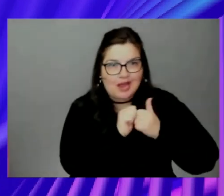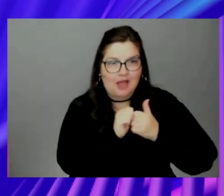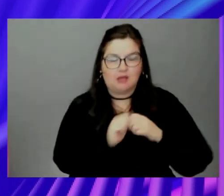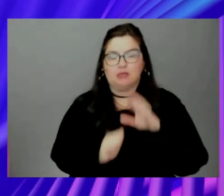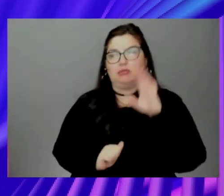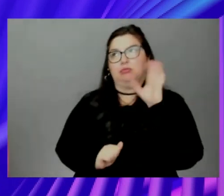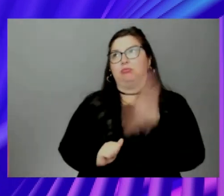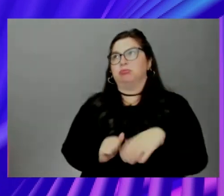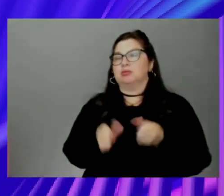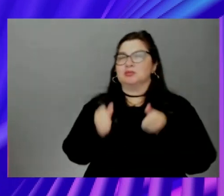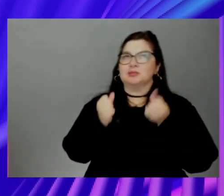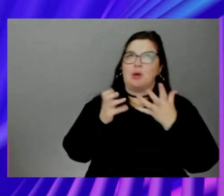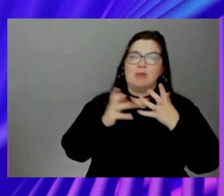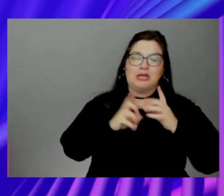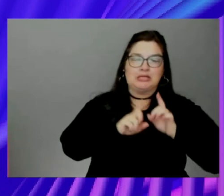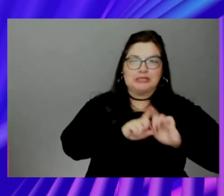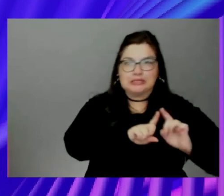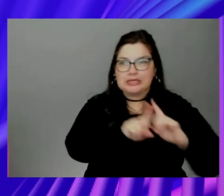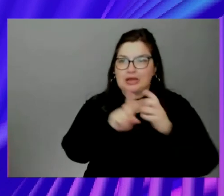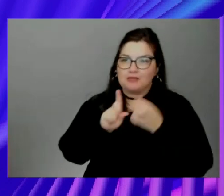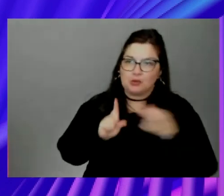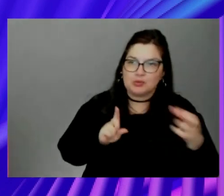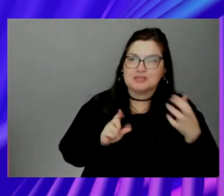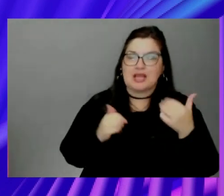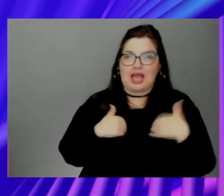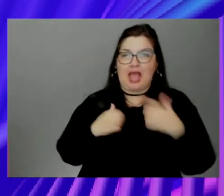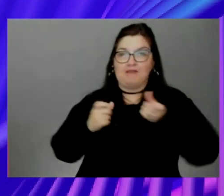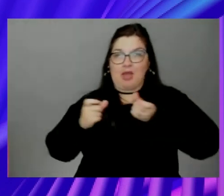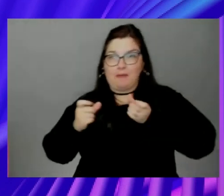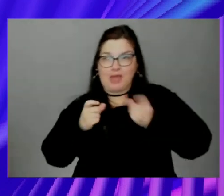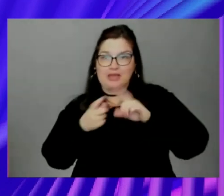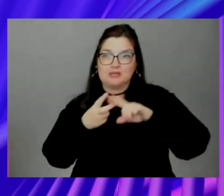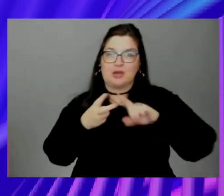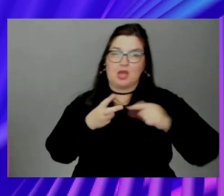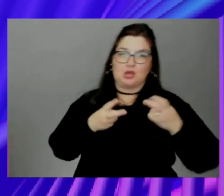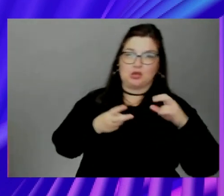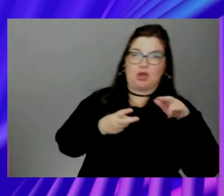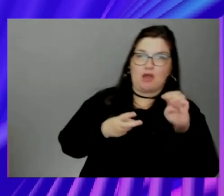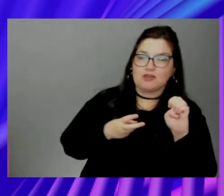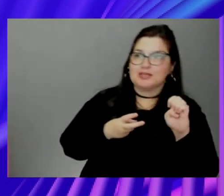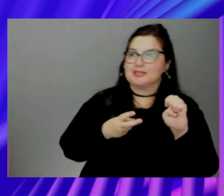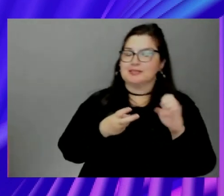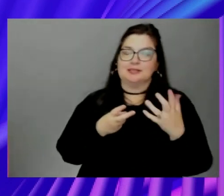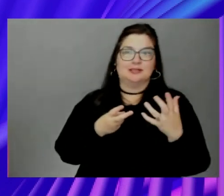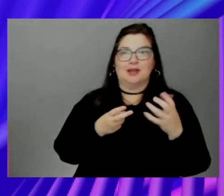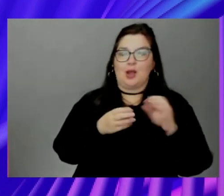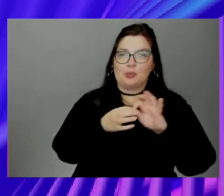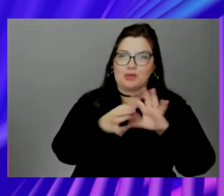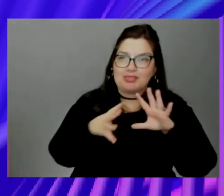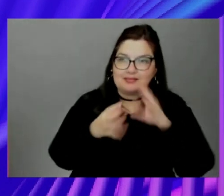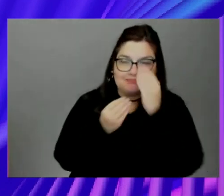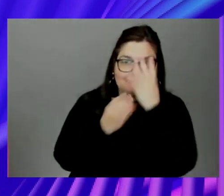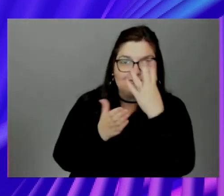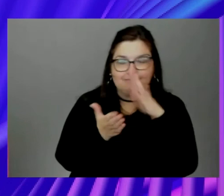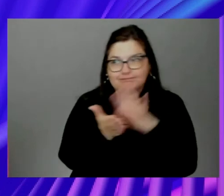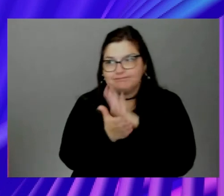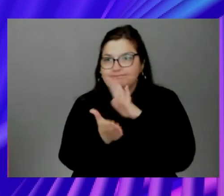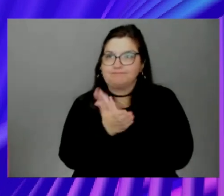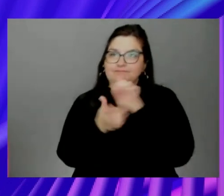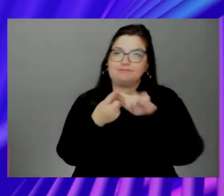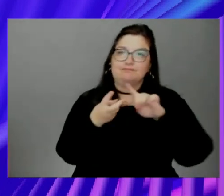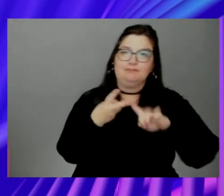That's a great question. We have a management and governance set of blogs and releases. That's probably the best place to see for things that are coming